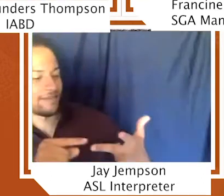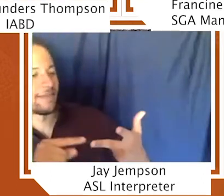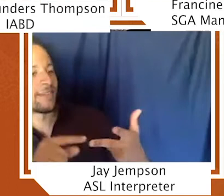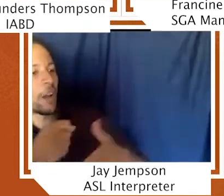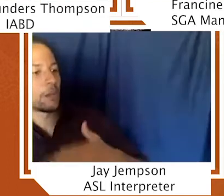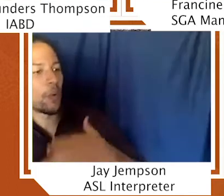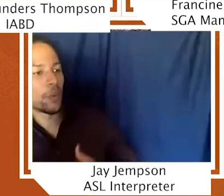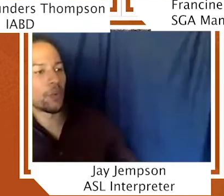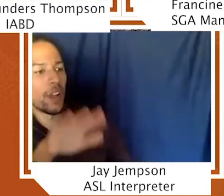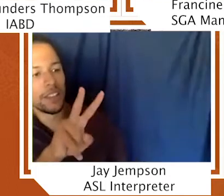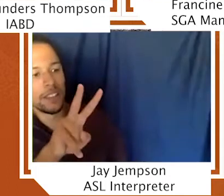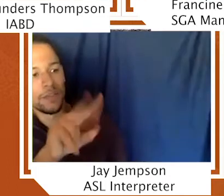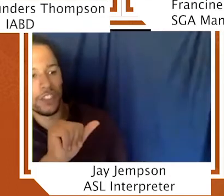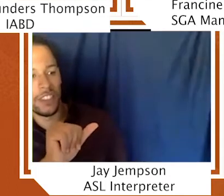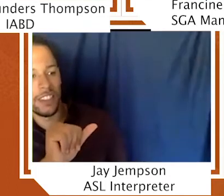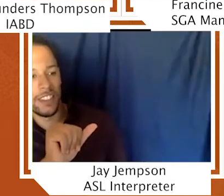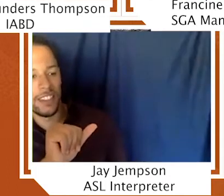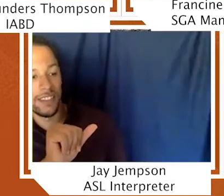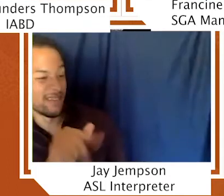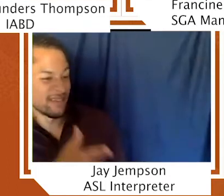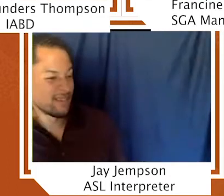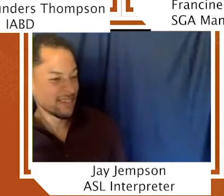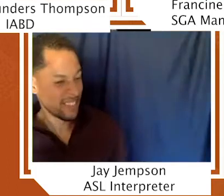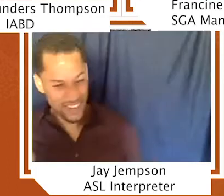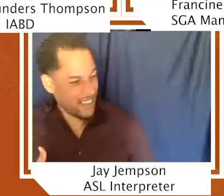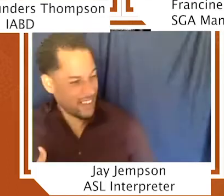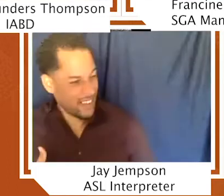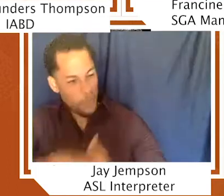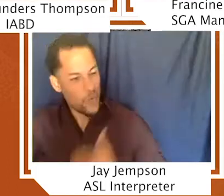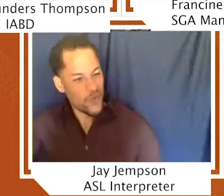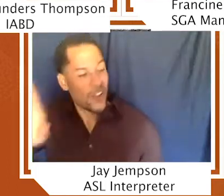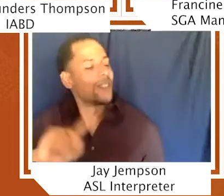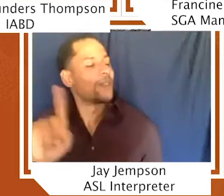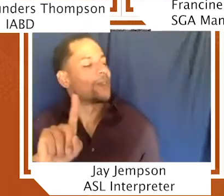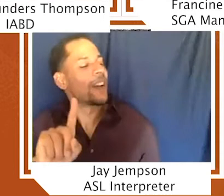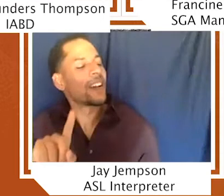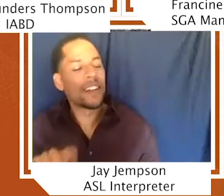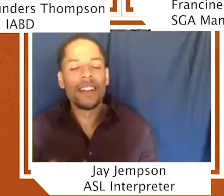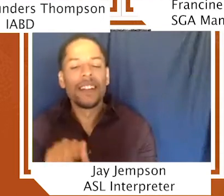Damn, I'm a Jersey girl. Born and raised in Jersey, Newark. Represent.